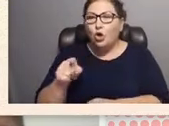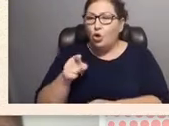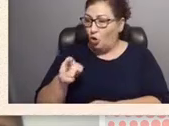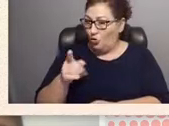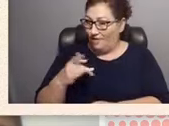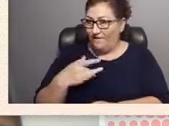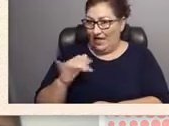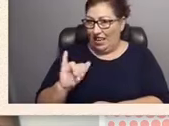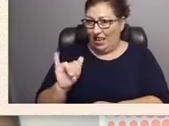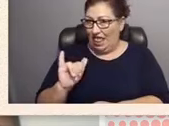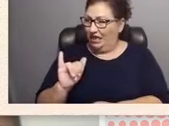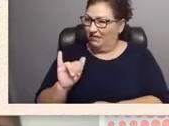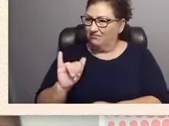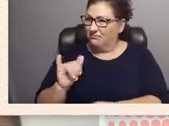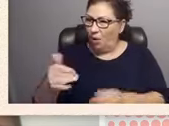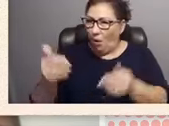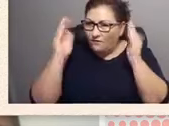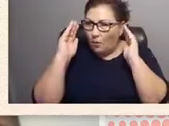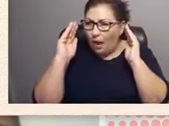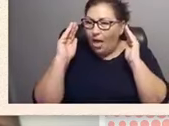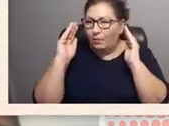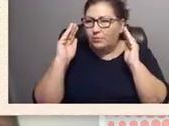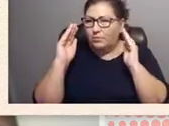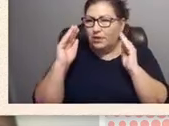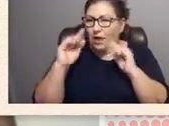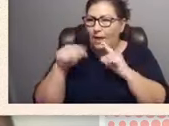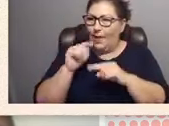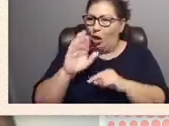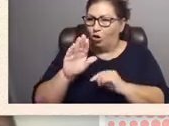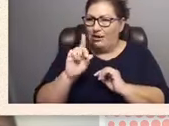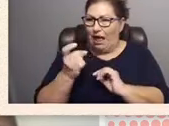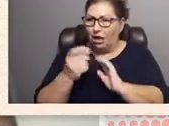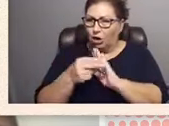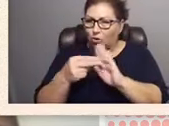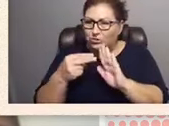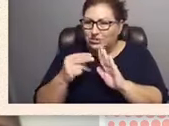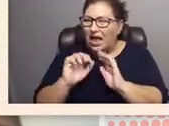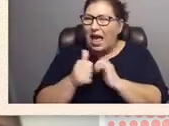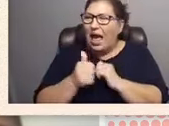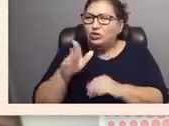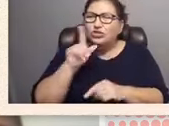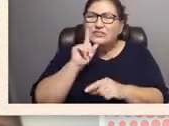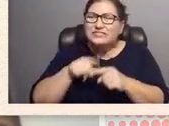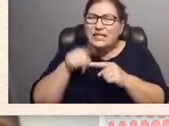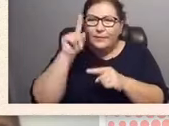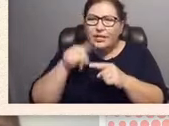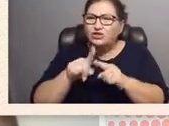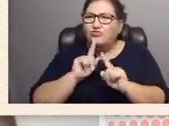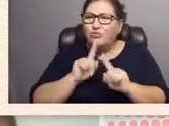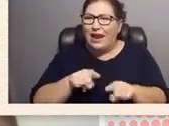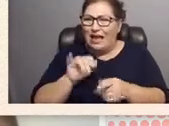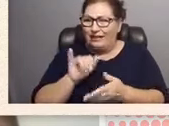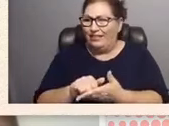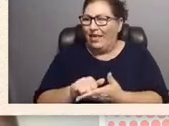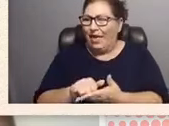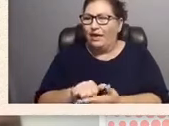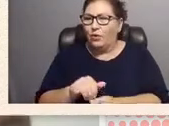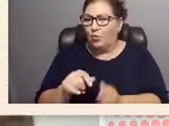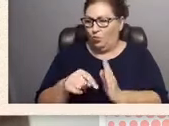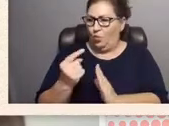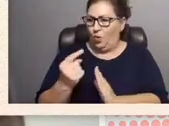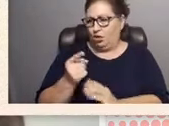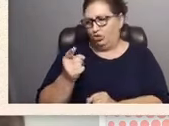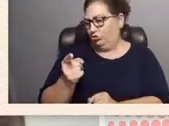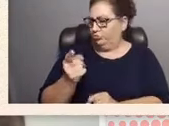feel overwhelmed about, the diagnosis, and how did your siblings react to that um, once